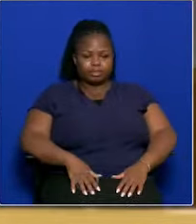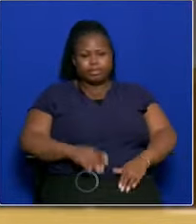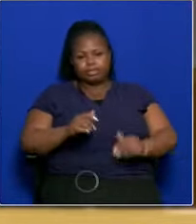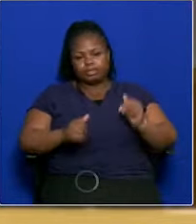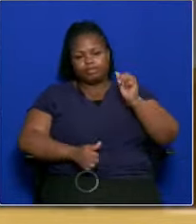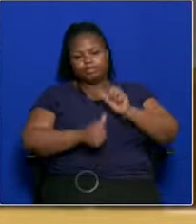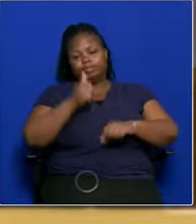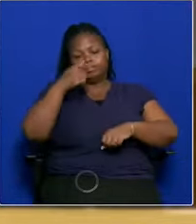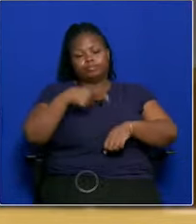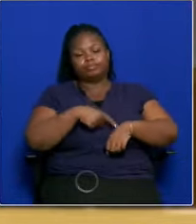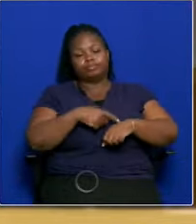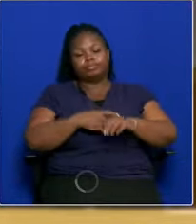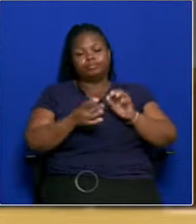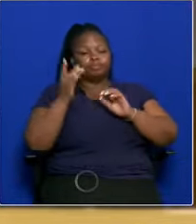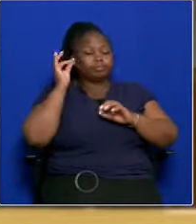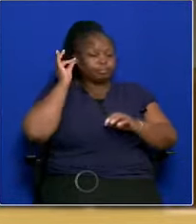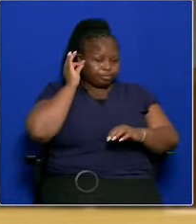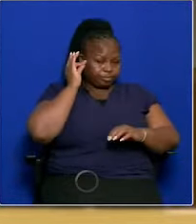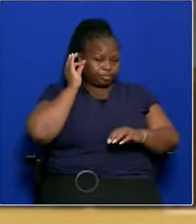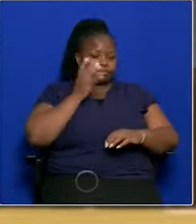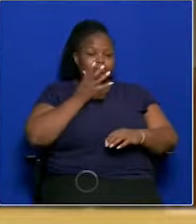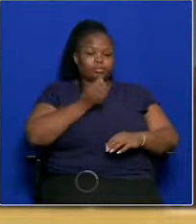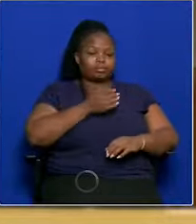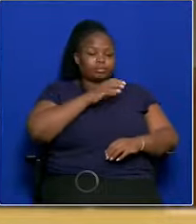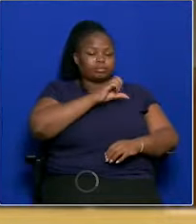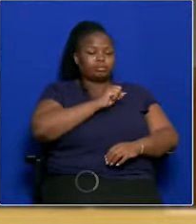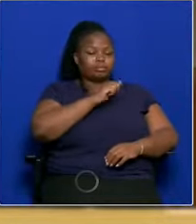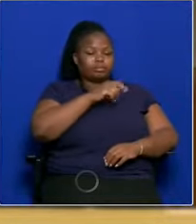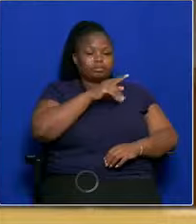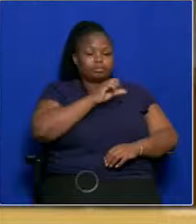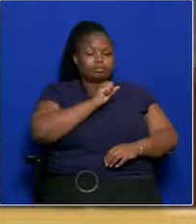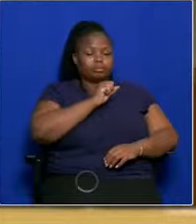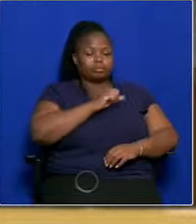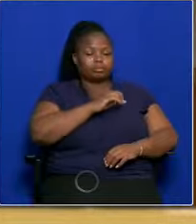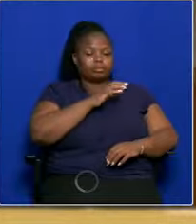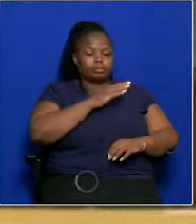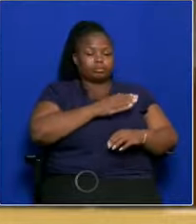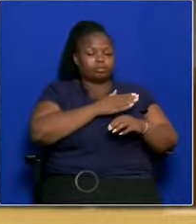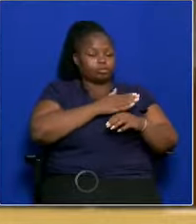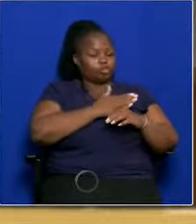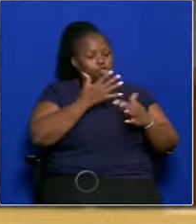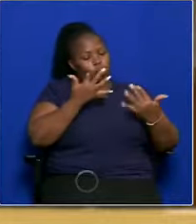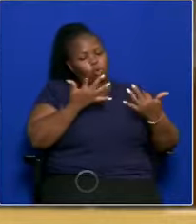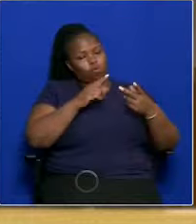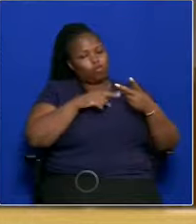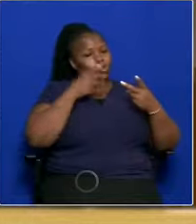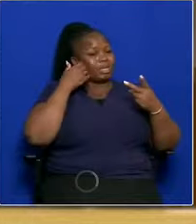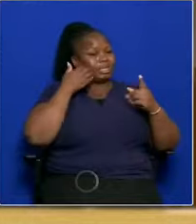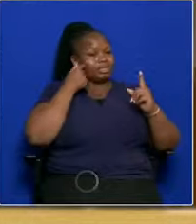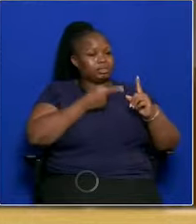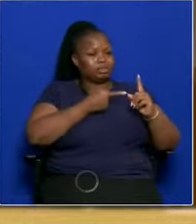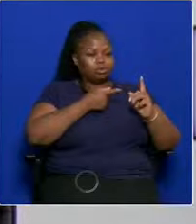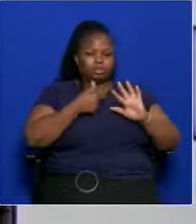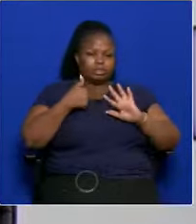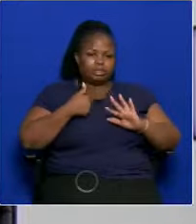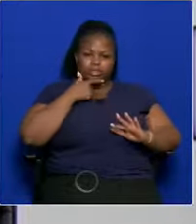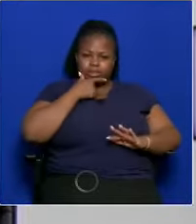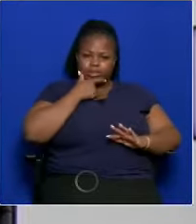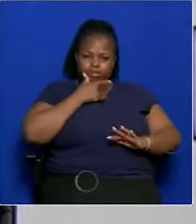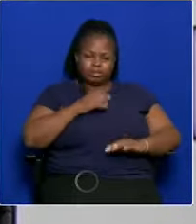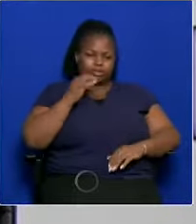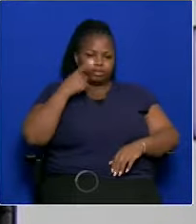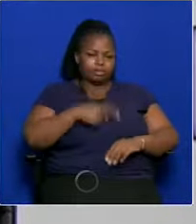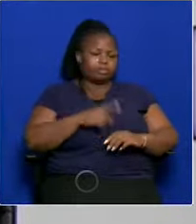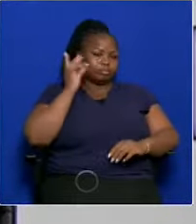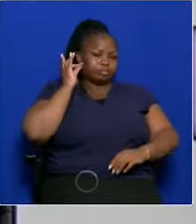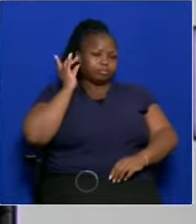there was a SAPS operation on Mr. Matlala on the 6th of December, if you ever heard about it? When did you first hear? Yeah,